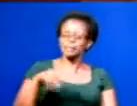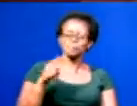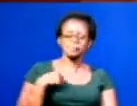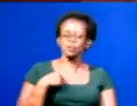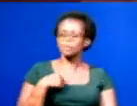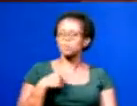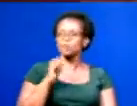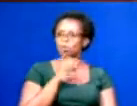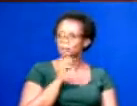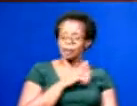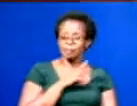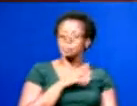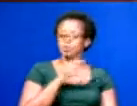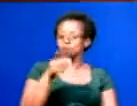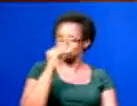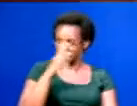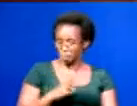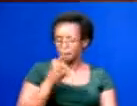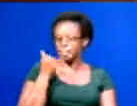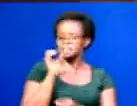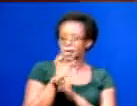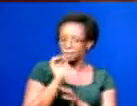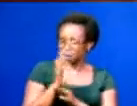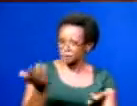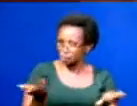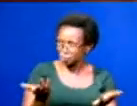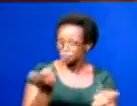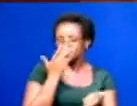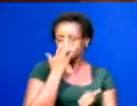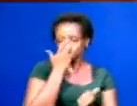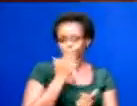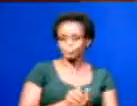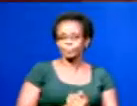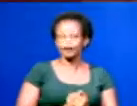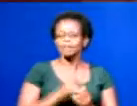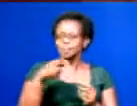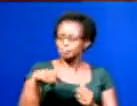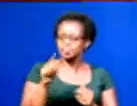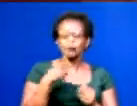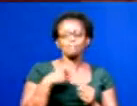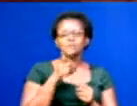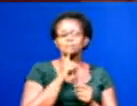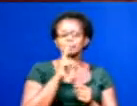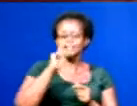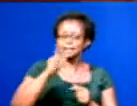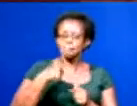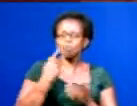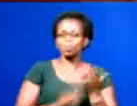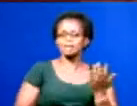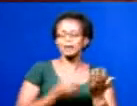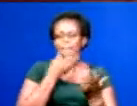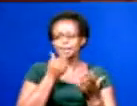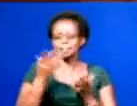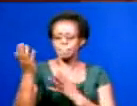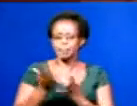to give direction on this, even as we discuss about this petition, Mr. Speaker. Their only crime was to demand that they be brought back to their